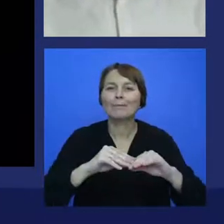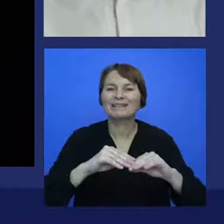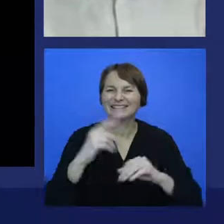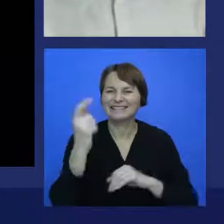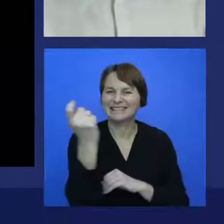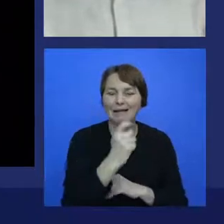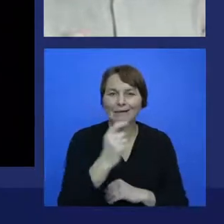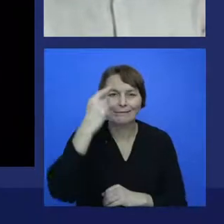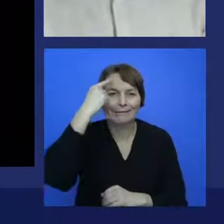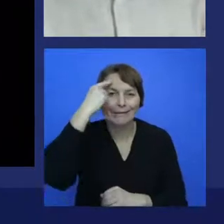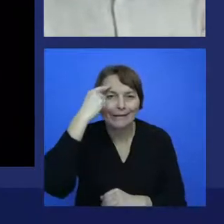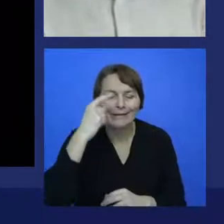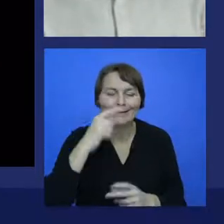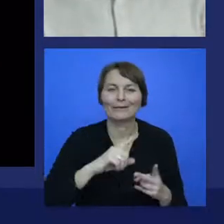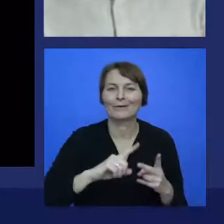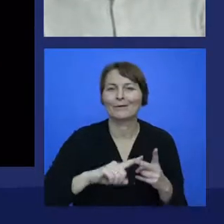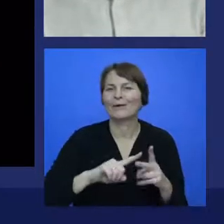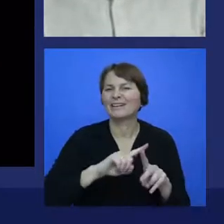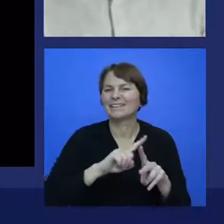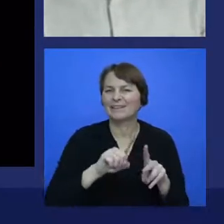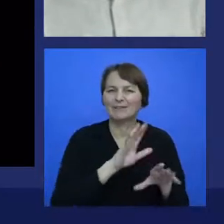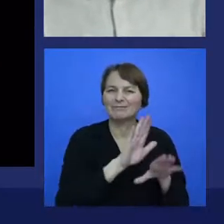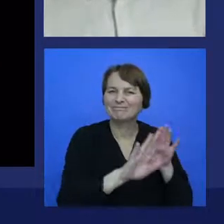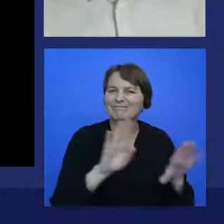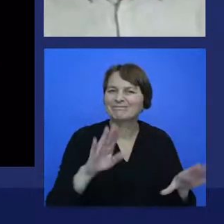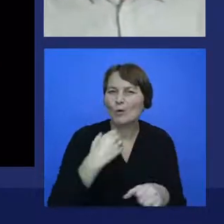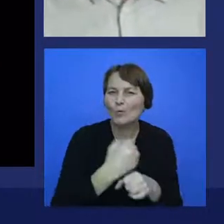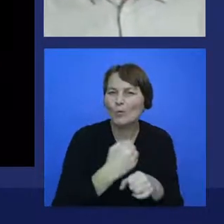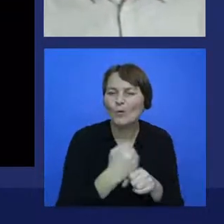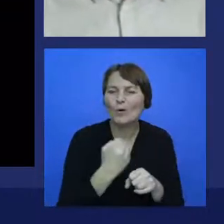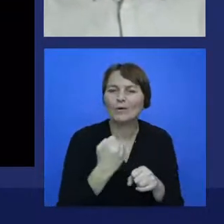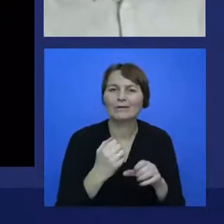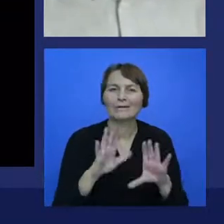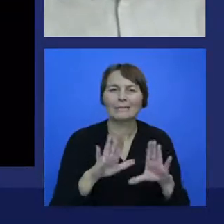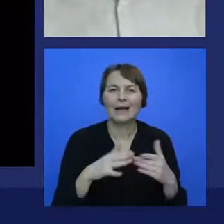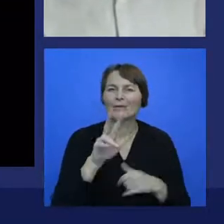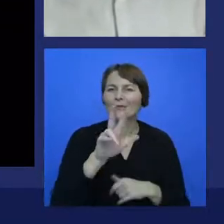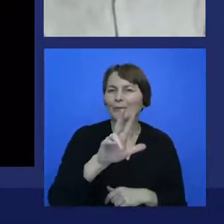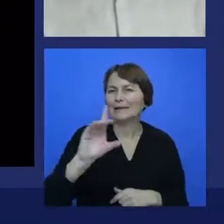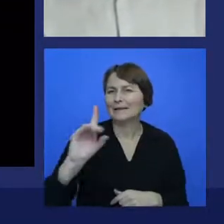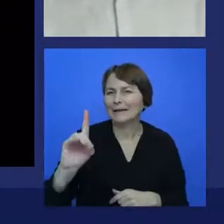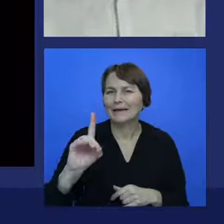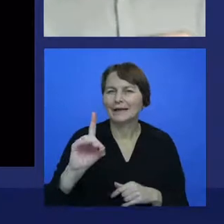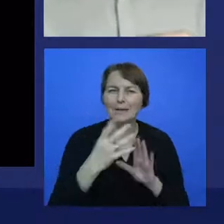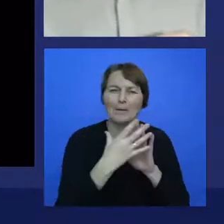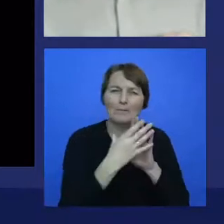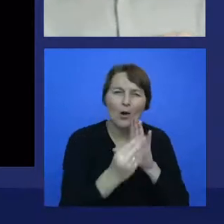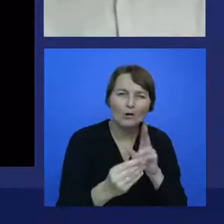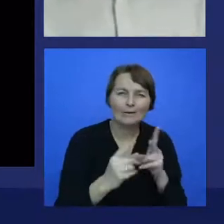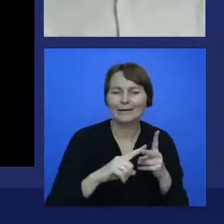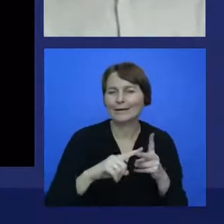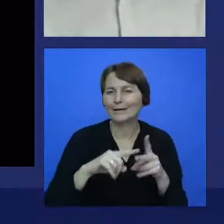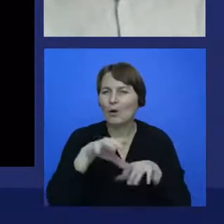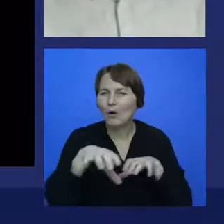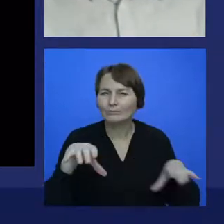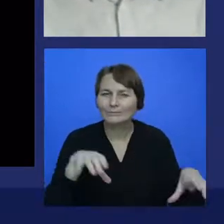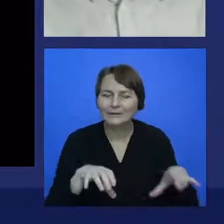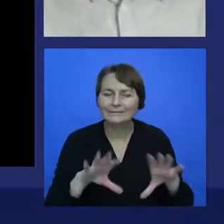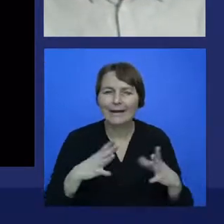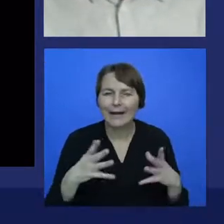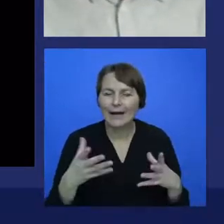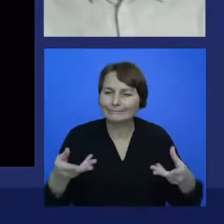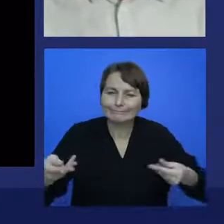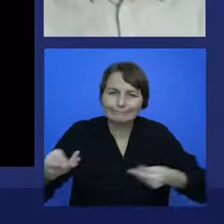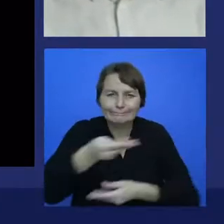do around 3D modeling, sharing information on 3D objects, and really